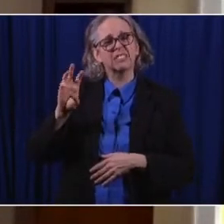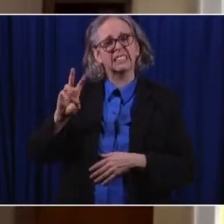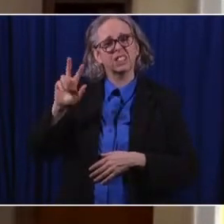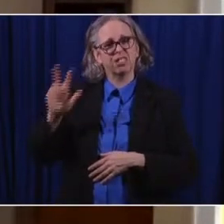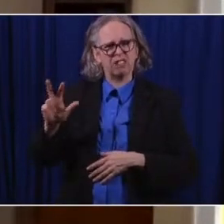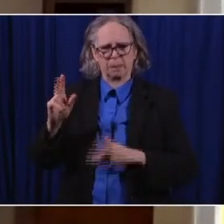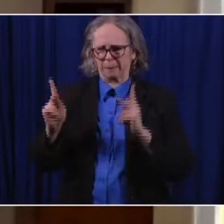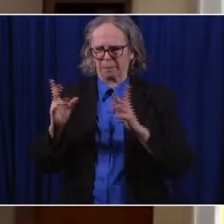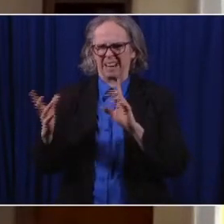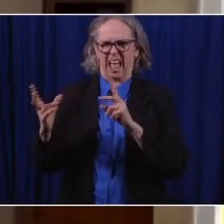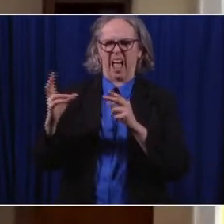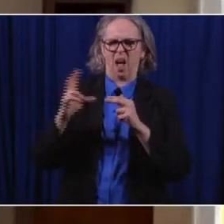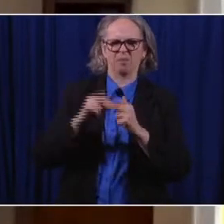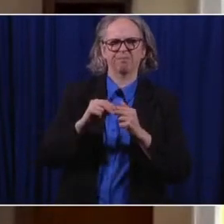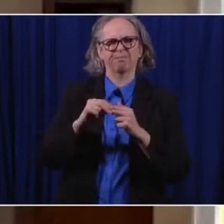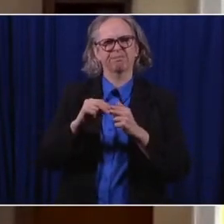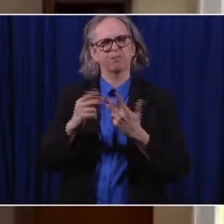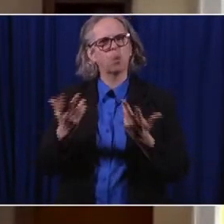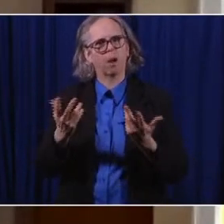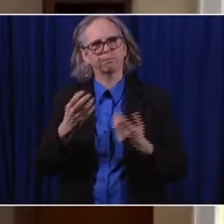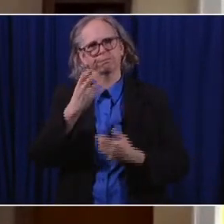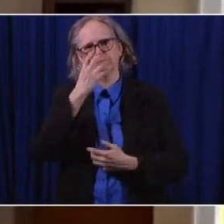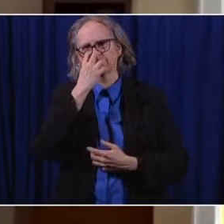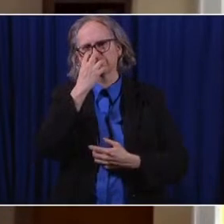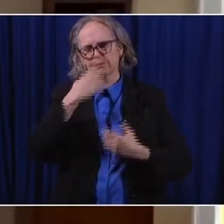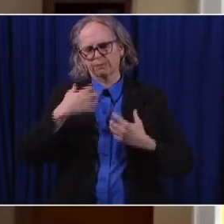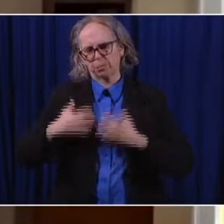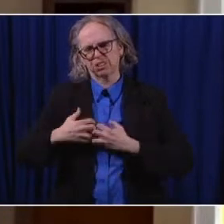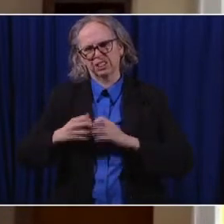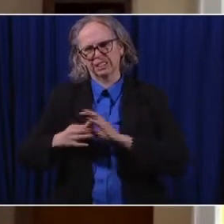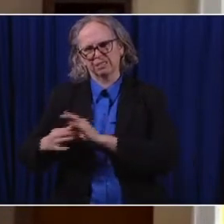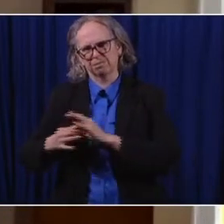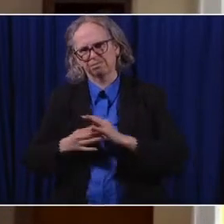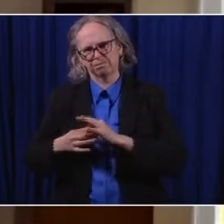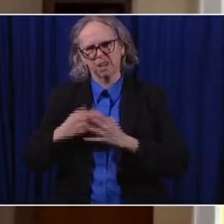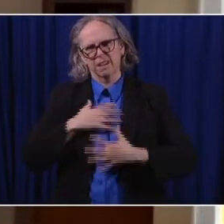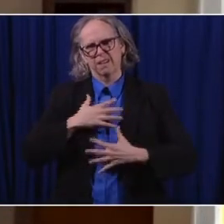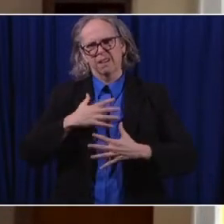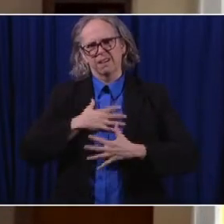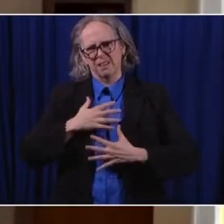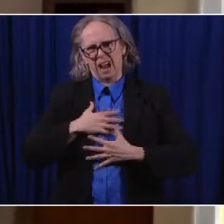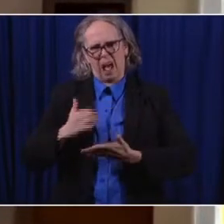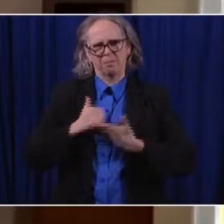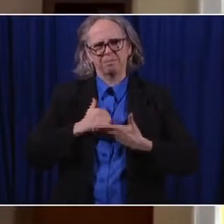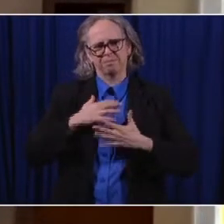just 360 patients on a ventilator.